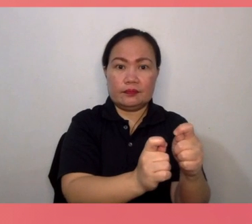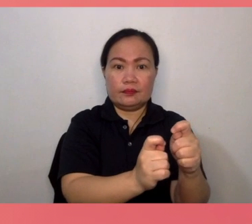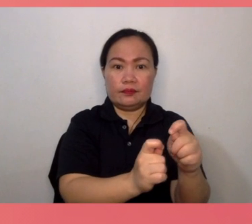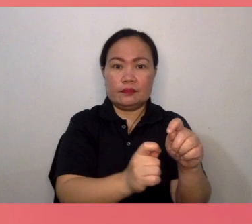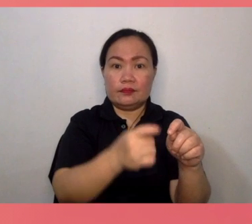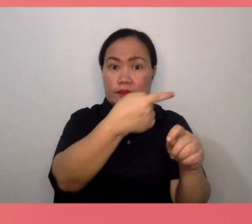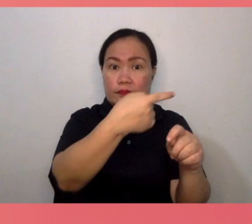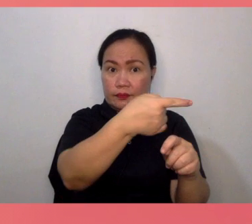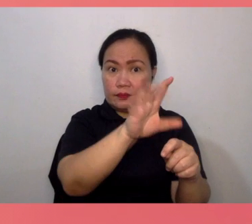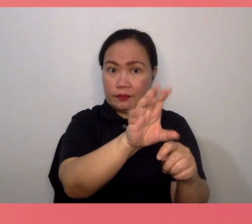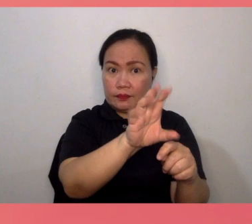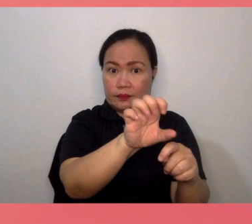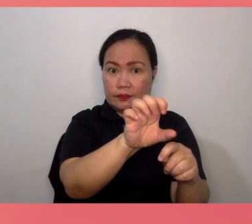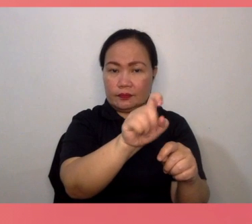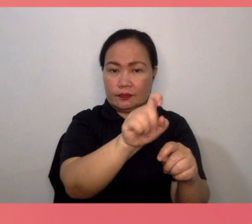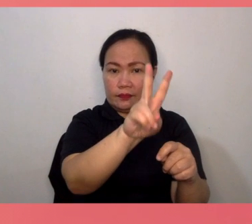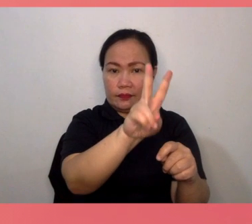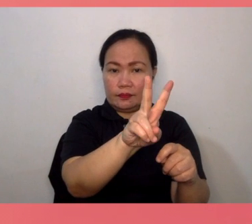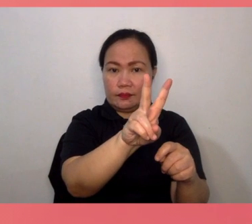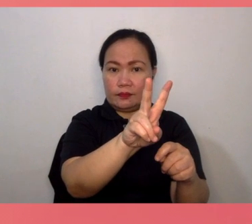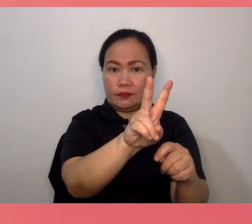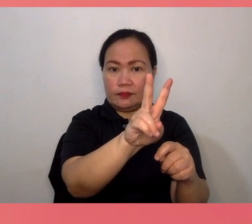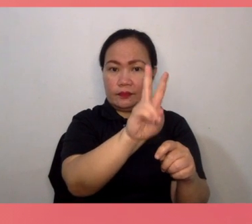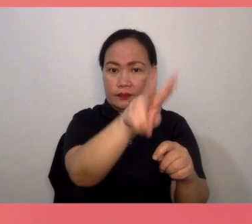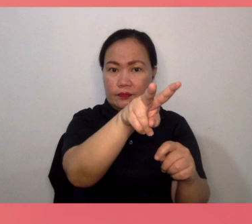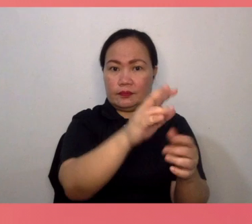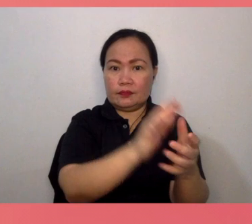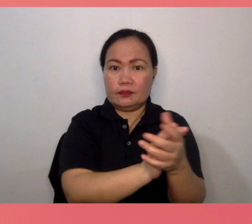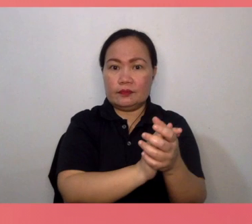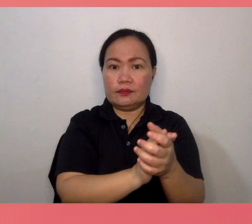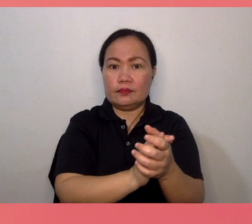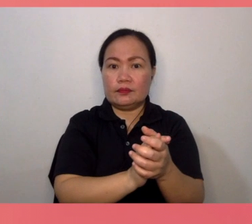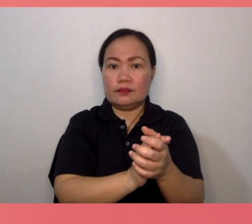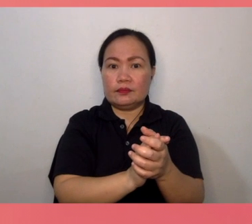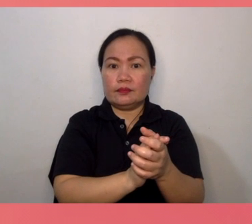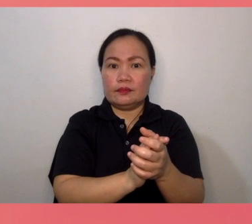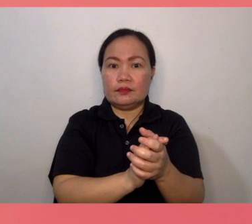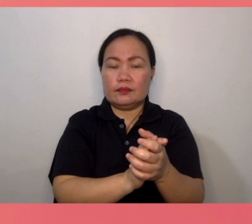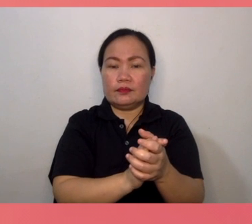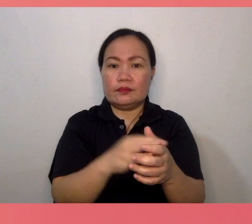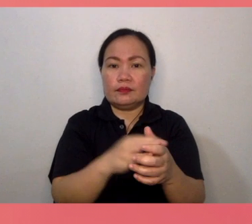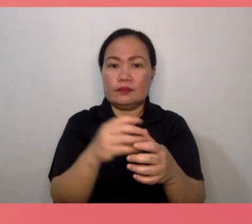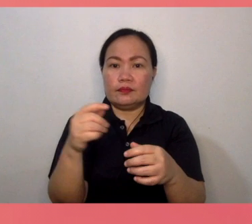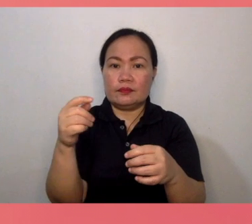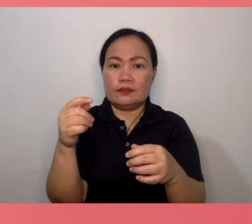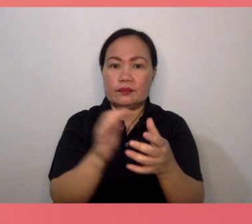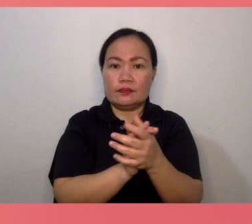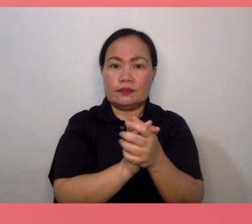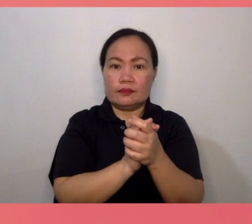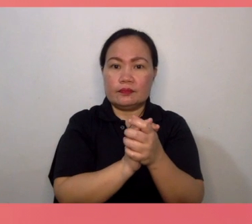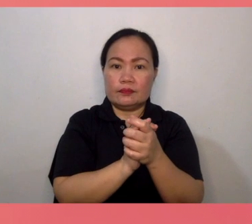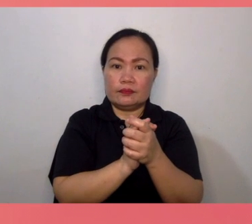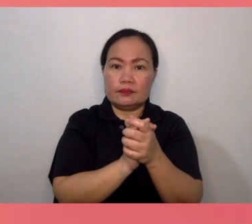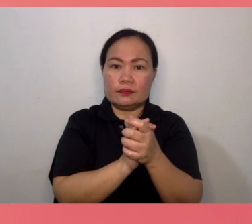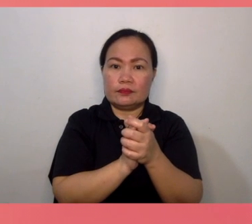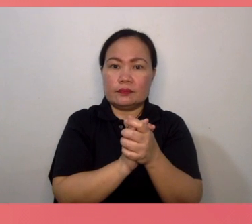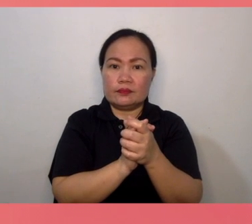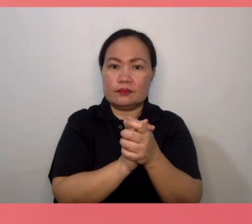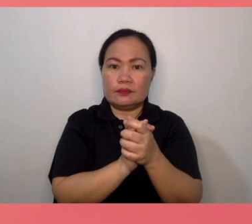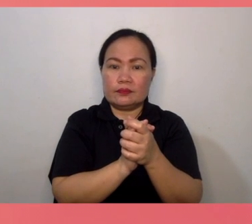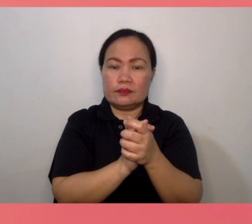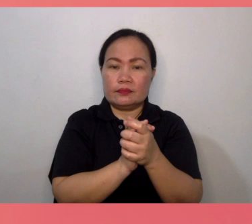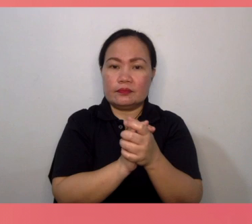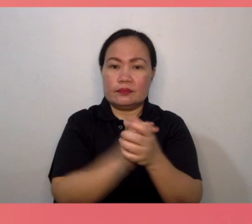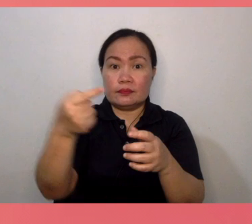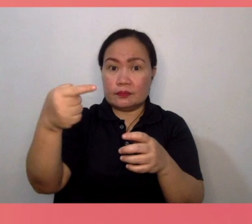squared, that will become minus, and also yung negative x squared, that will become positive. Okay? So, combine similar terms po